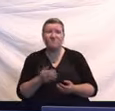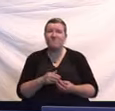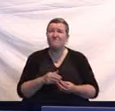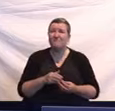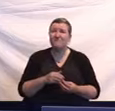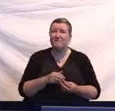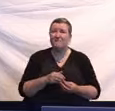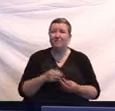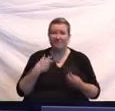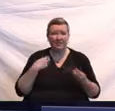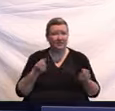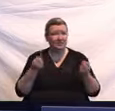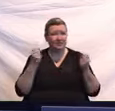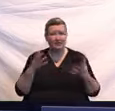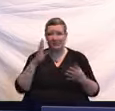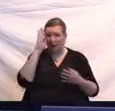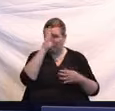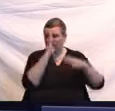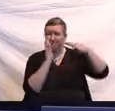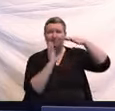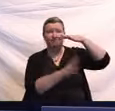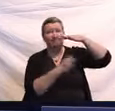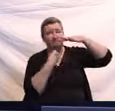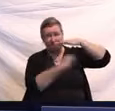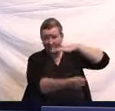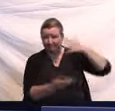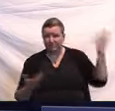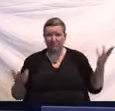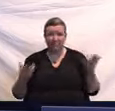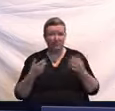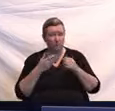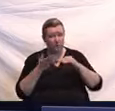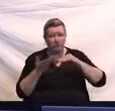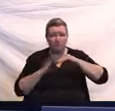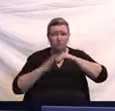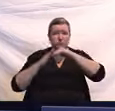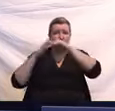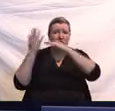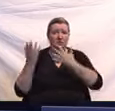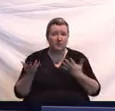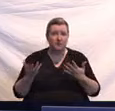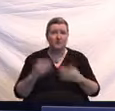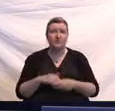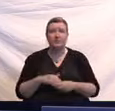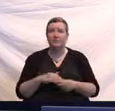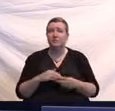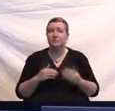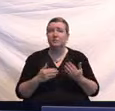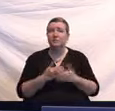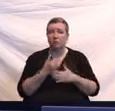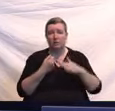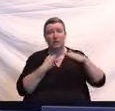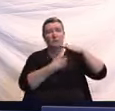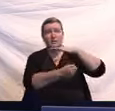1,650 hospitalizations, and this number has been increasing. New hospitalizations are